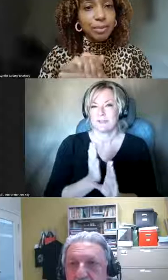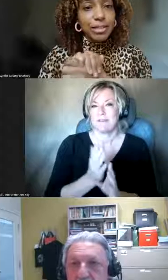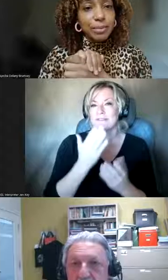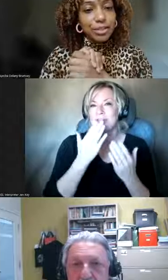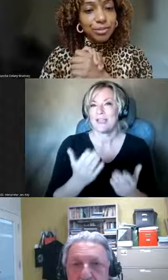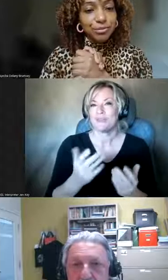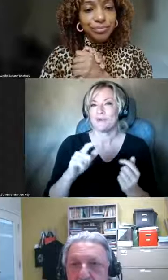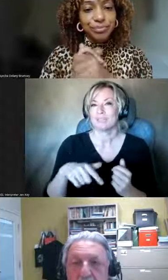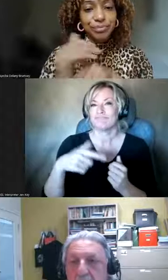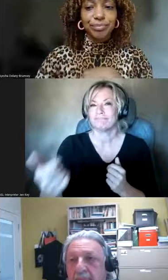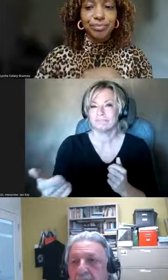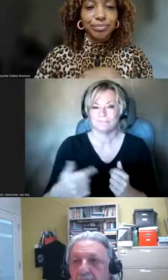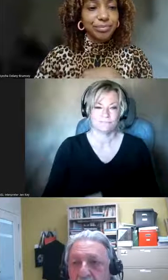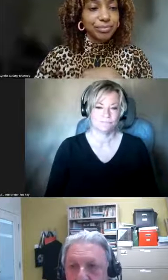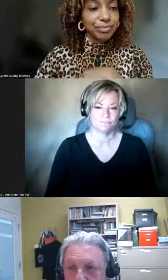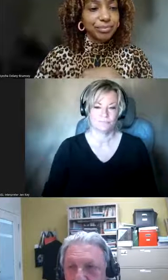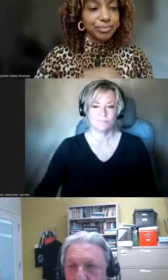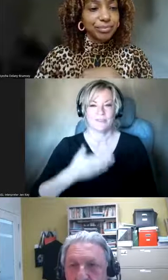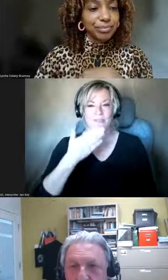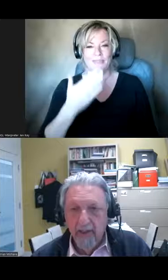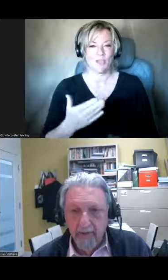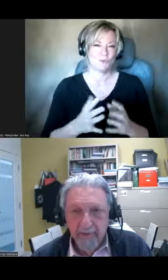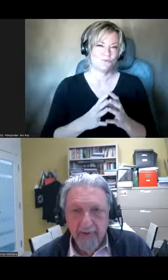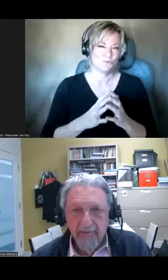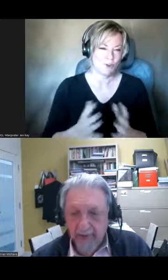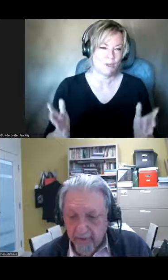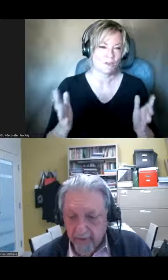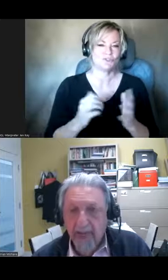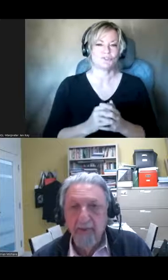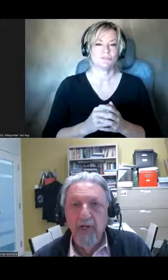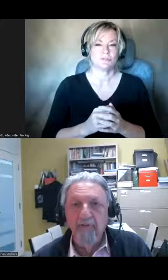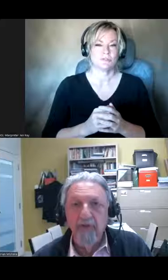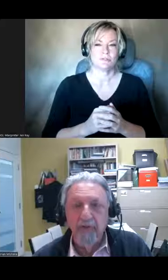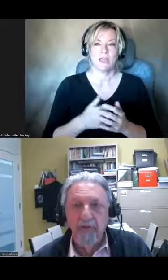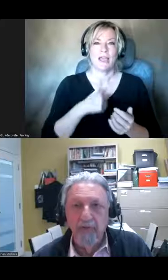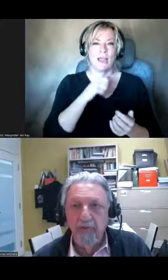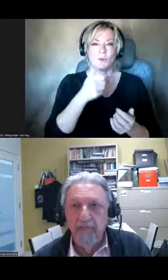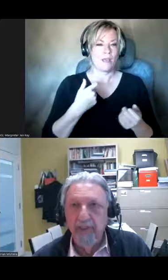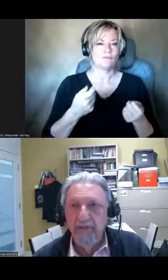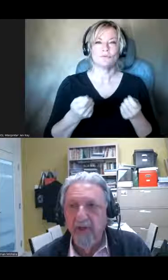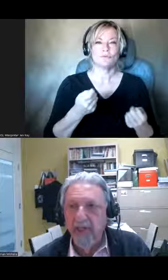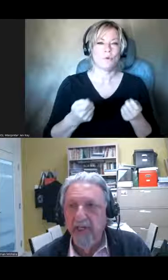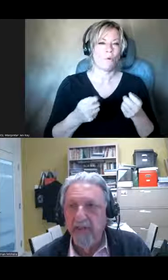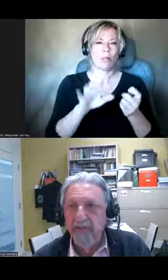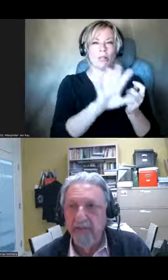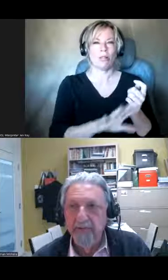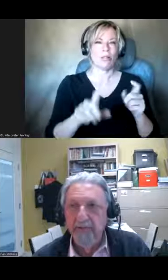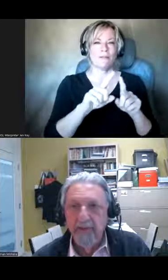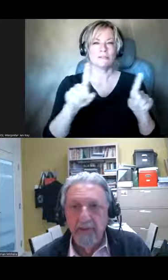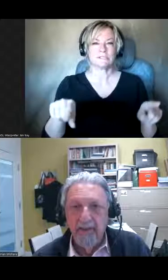and I'll pass the mic to you. Thank you very much. See if I can, I don't have the control of the slide